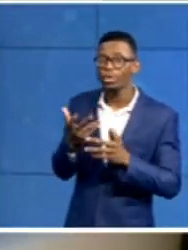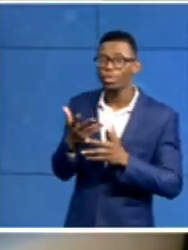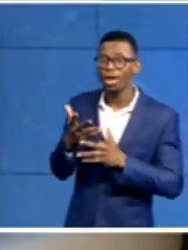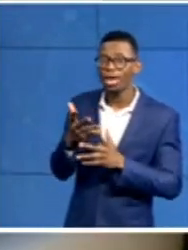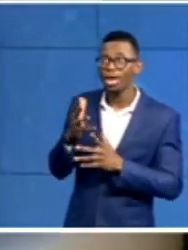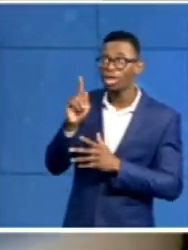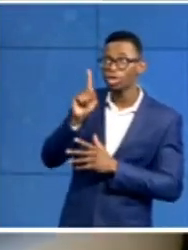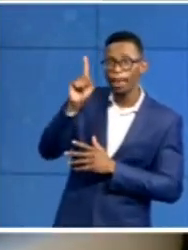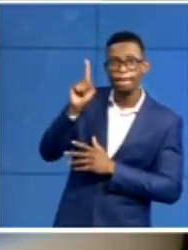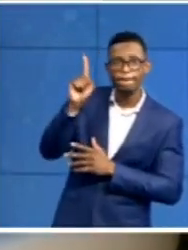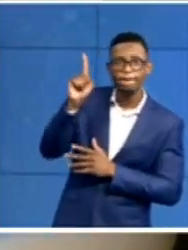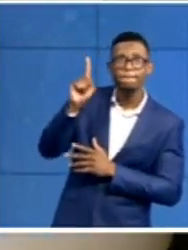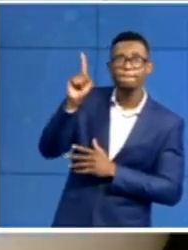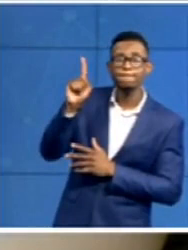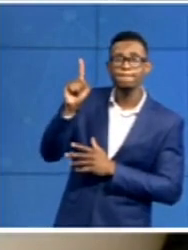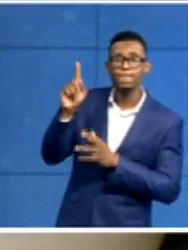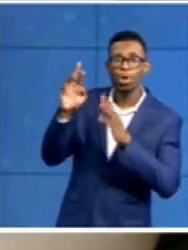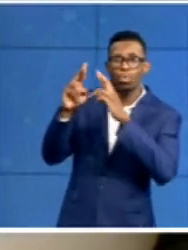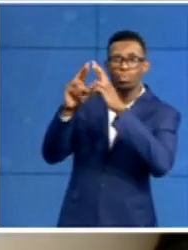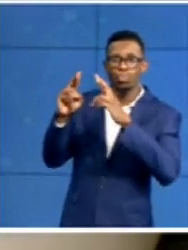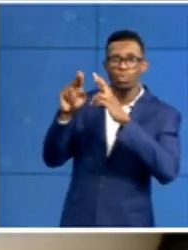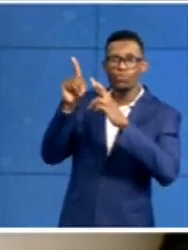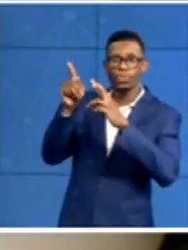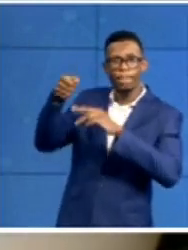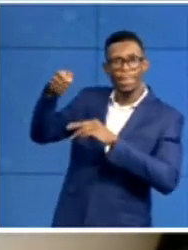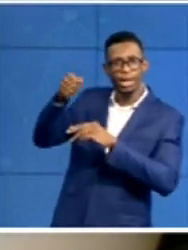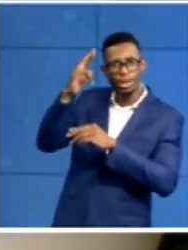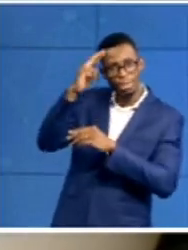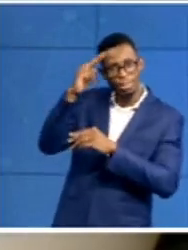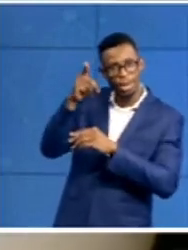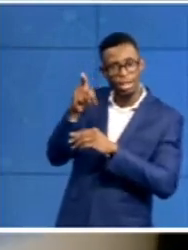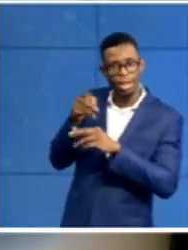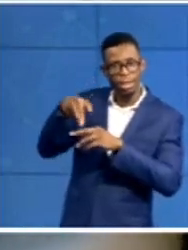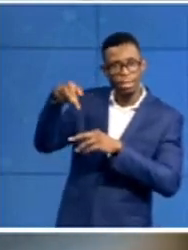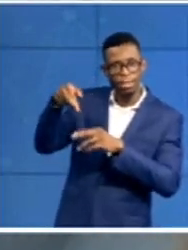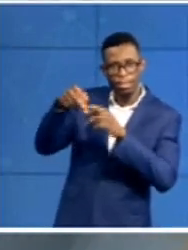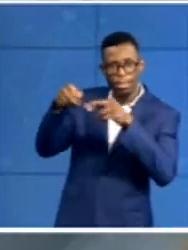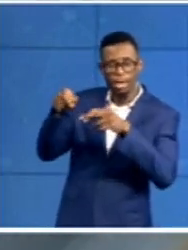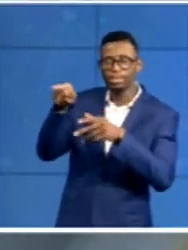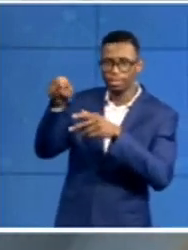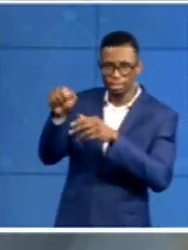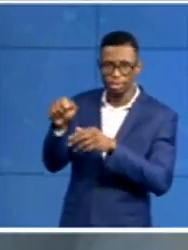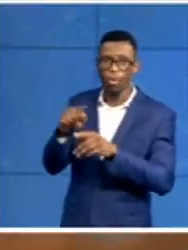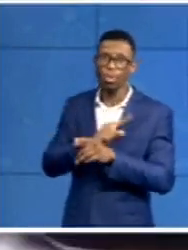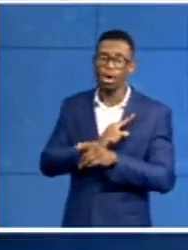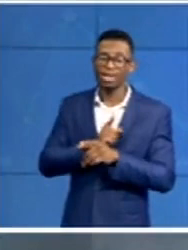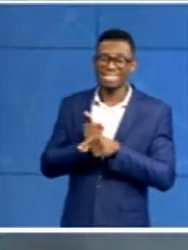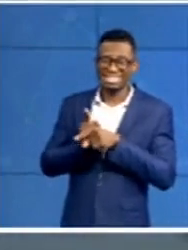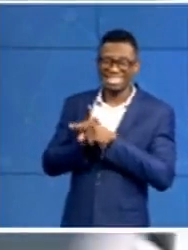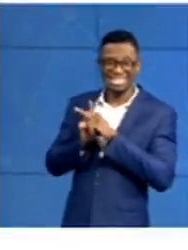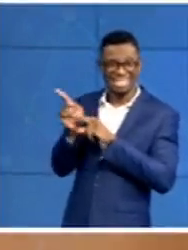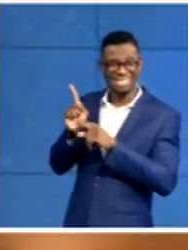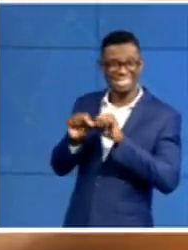also for safety, because as we said, people were falling into the pit, dying here.